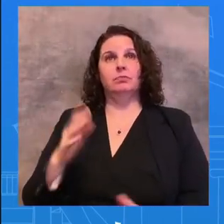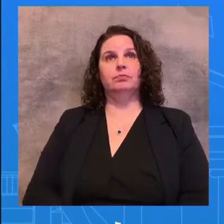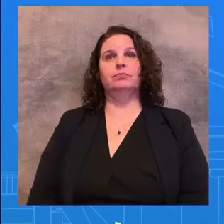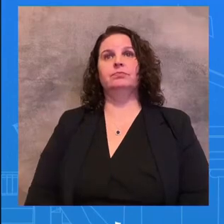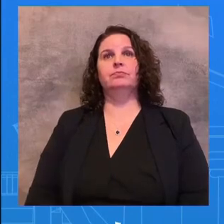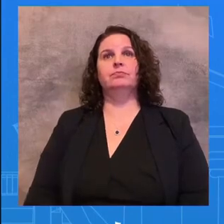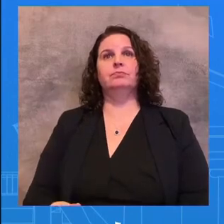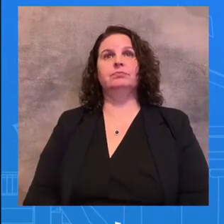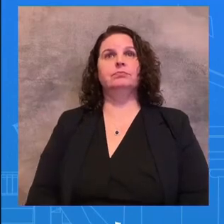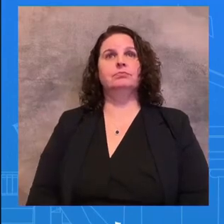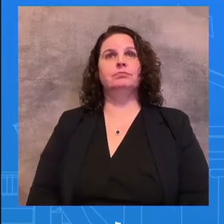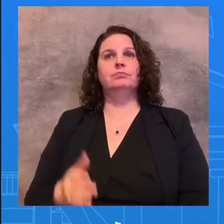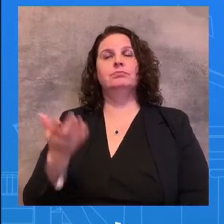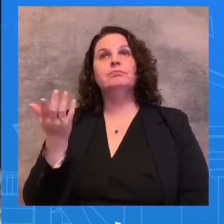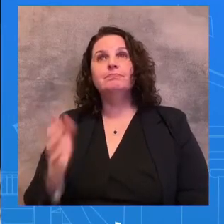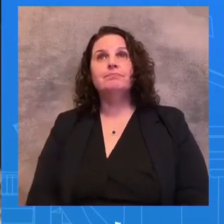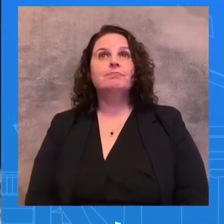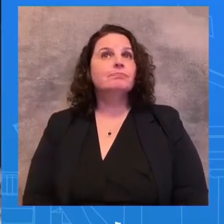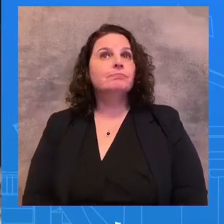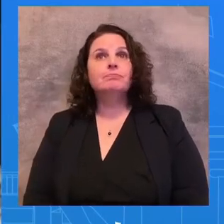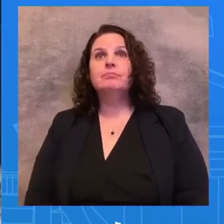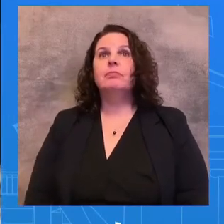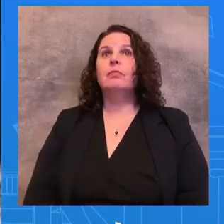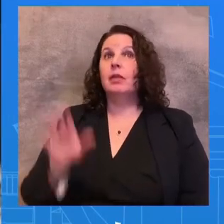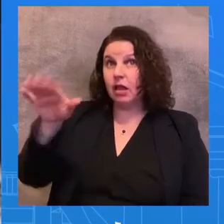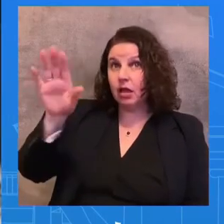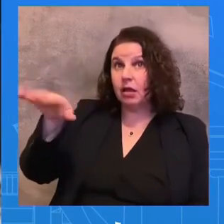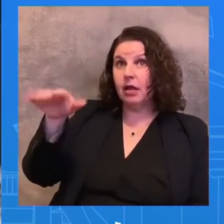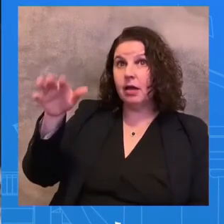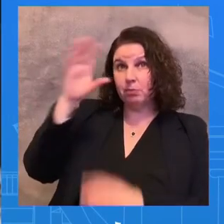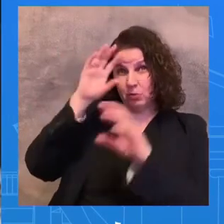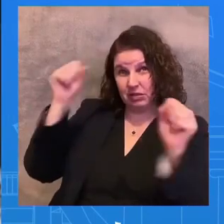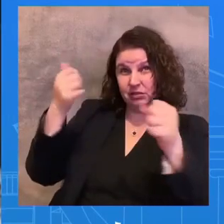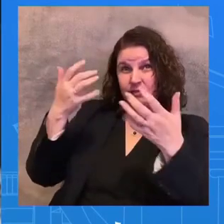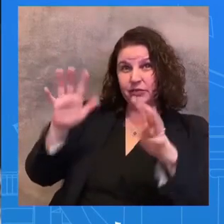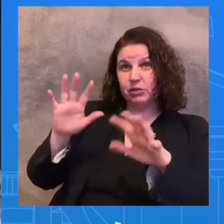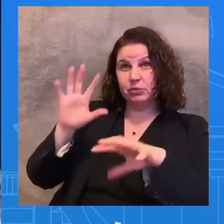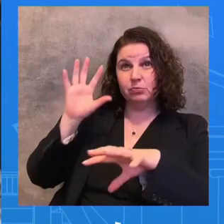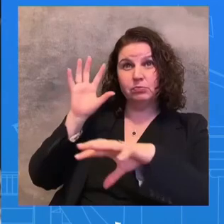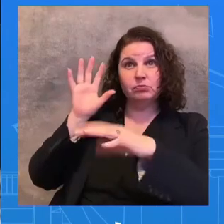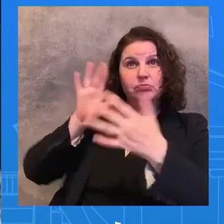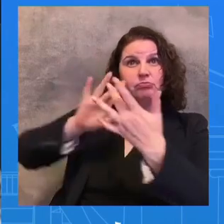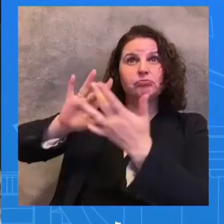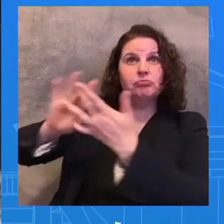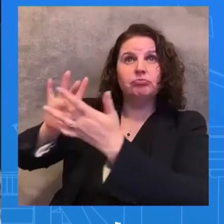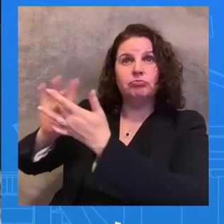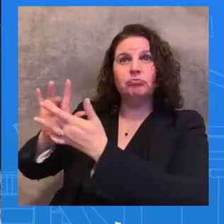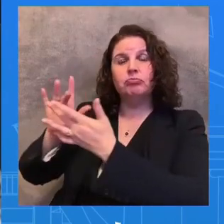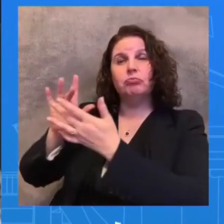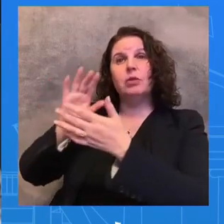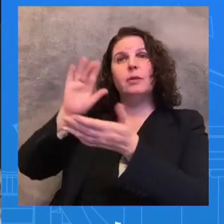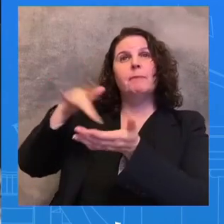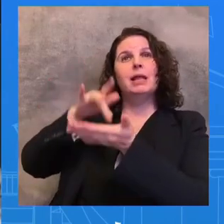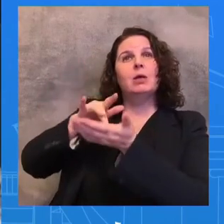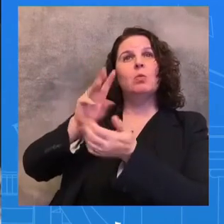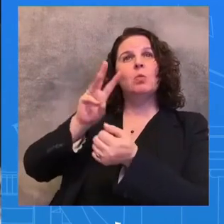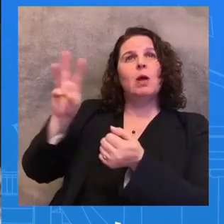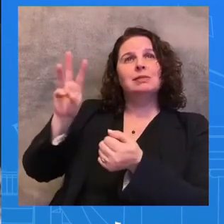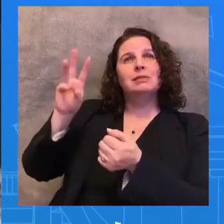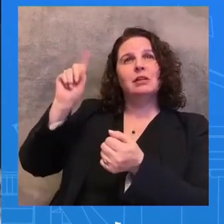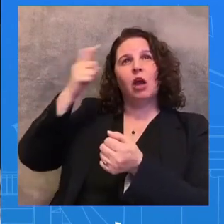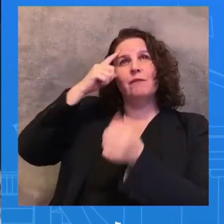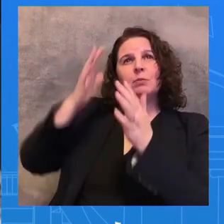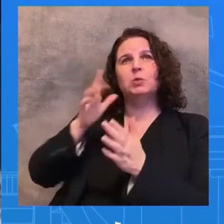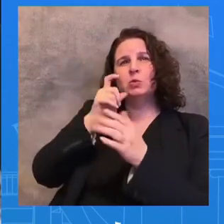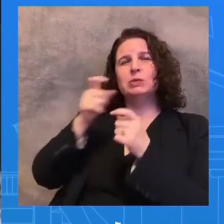Has the president spoken to any of the governors in the Midwest who are dealing with a lot of this severe weather? And can you just discuss a bit any of the coordination that's going on between the White House